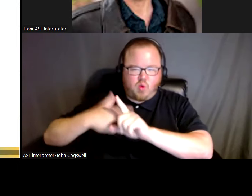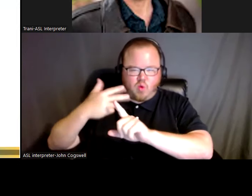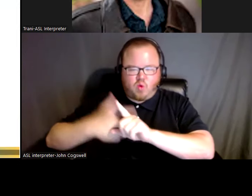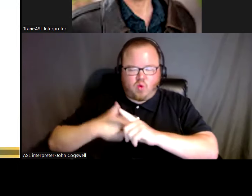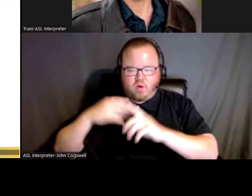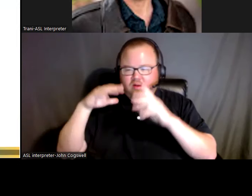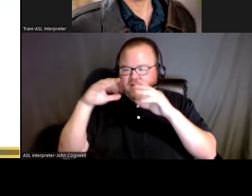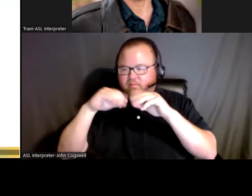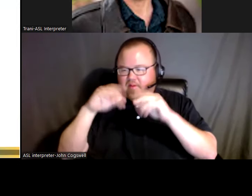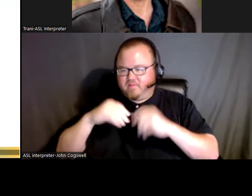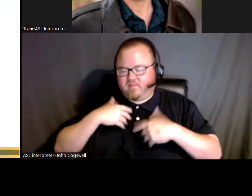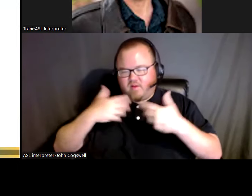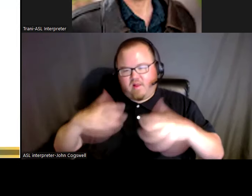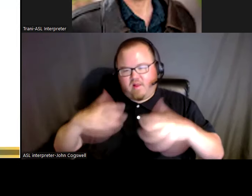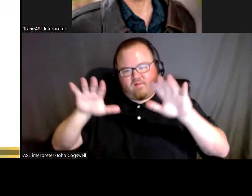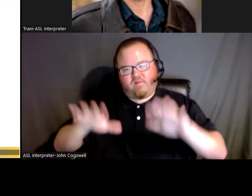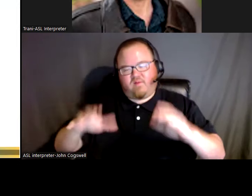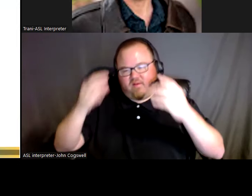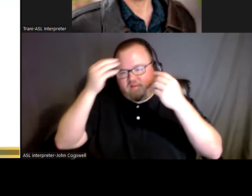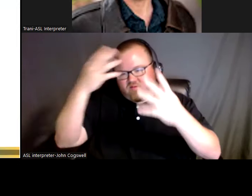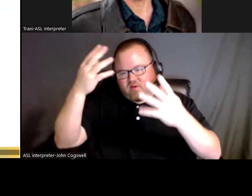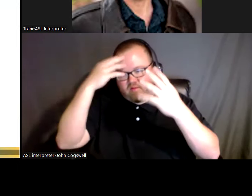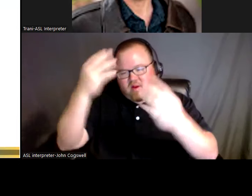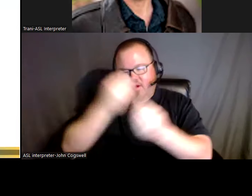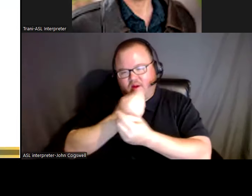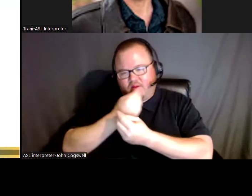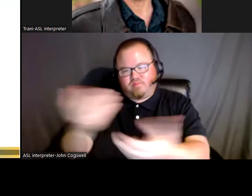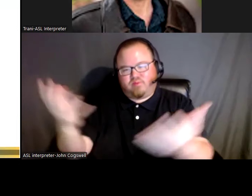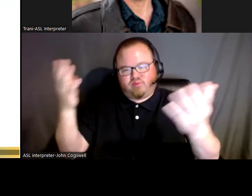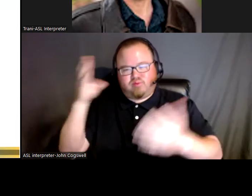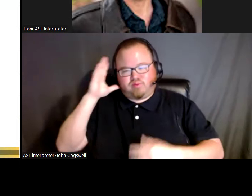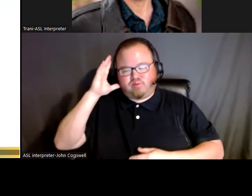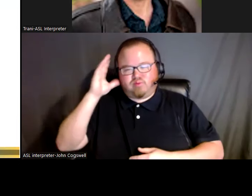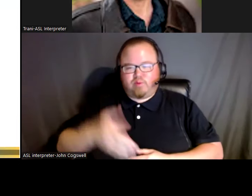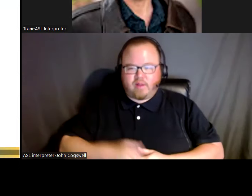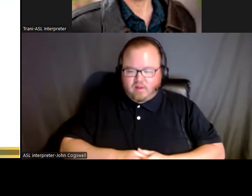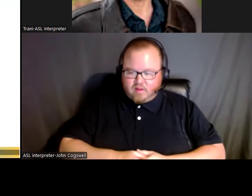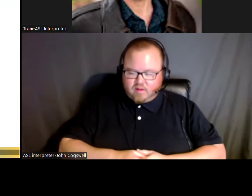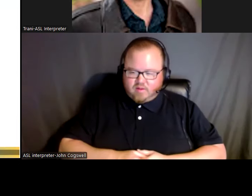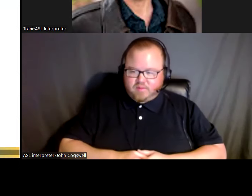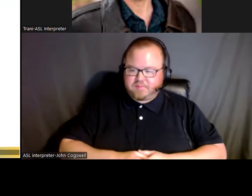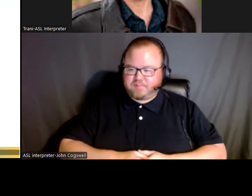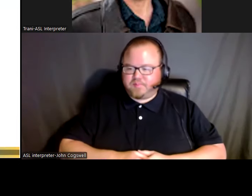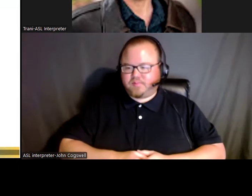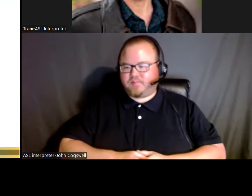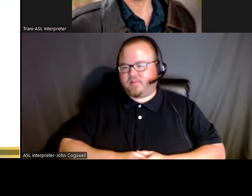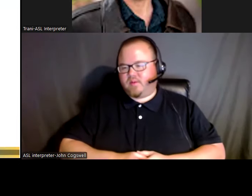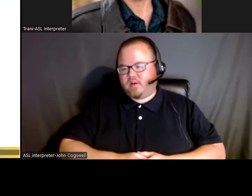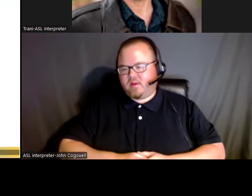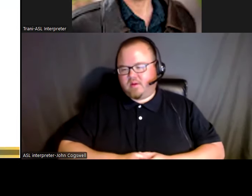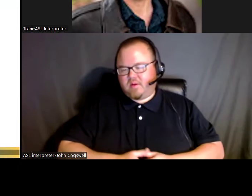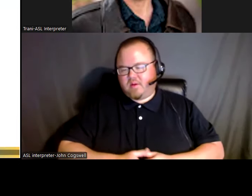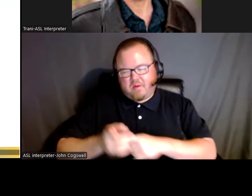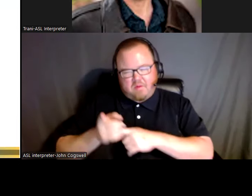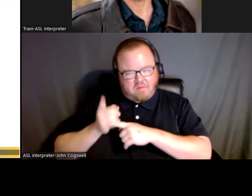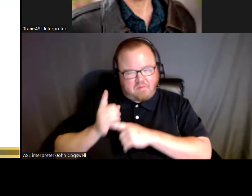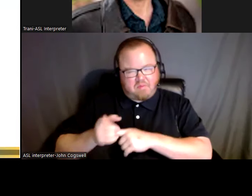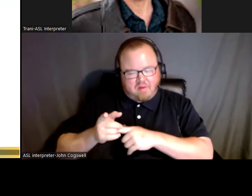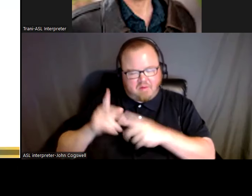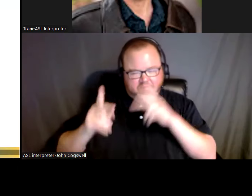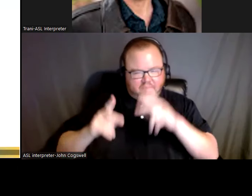of great information to share with you today, and we are just going to give it another moment to settle